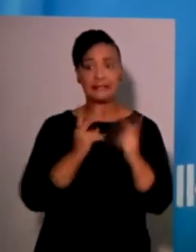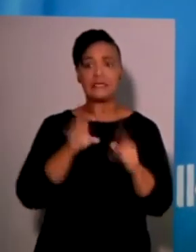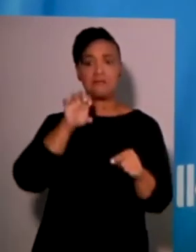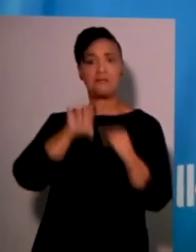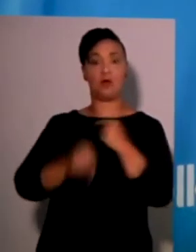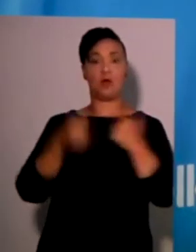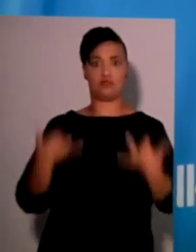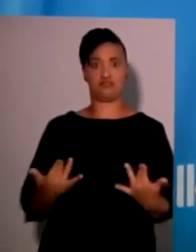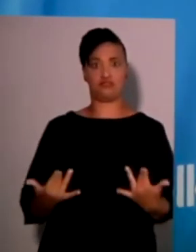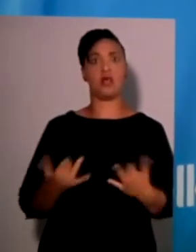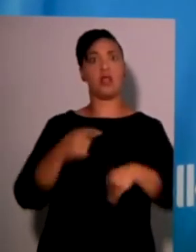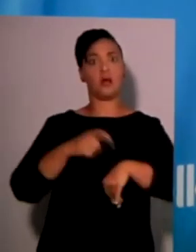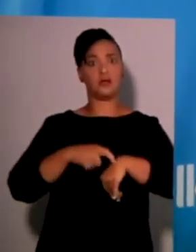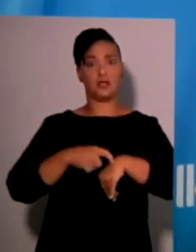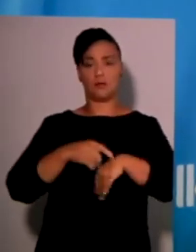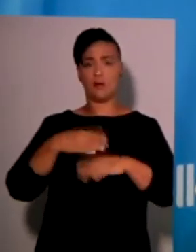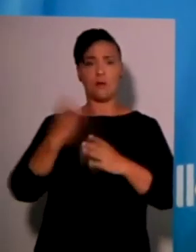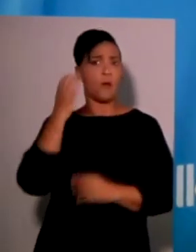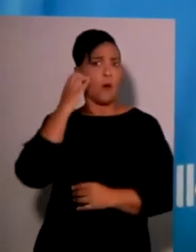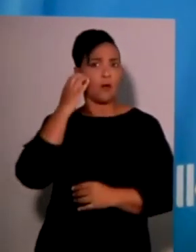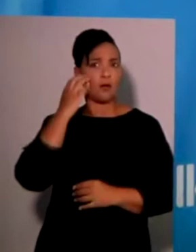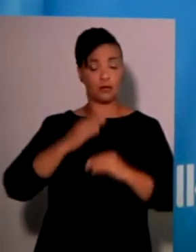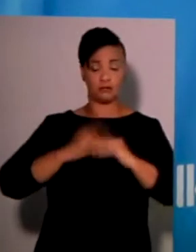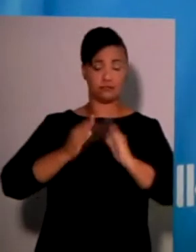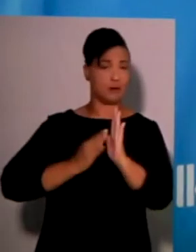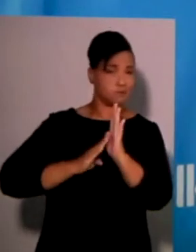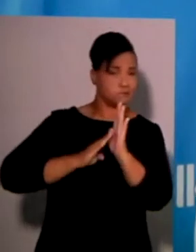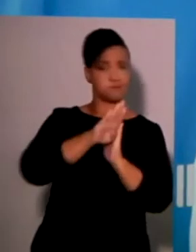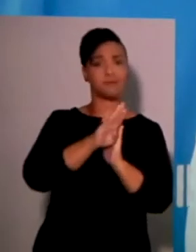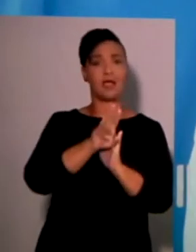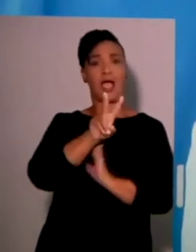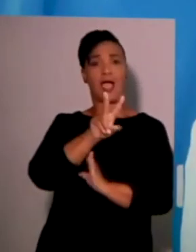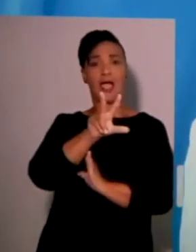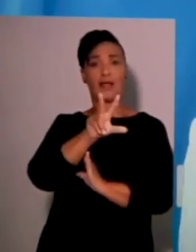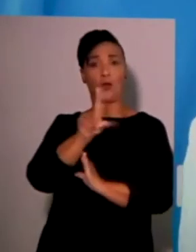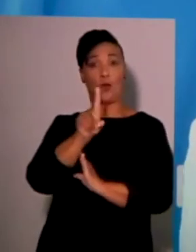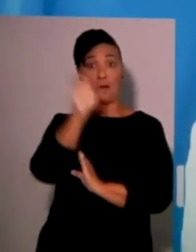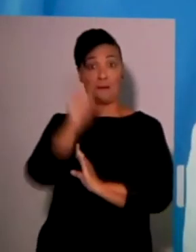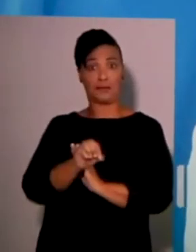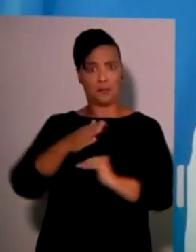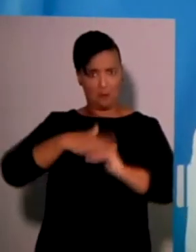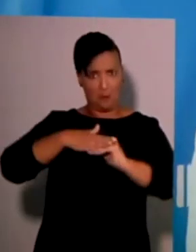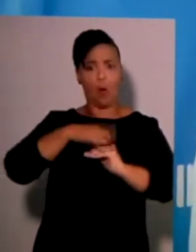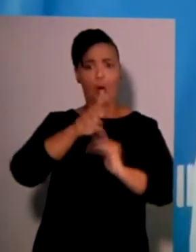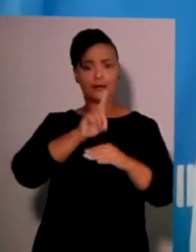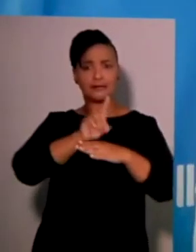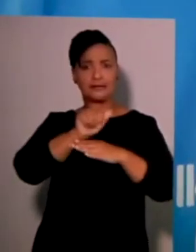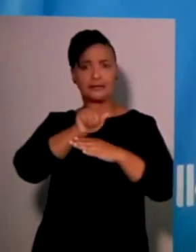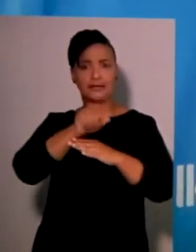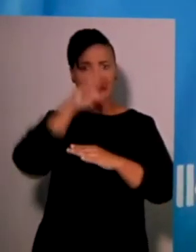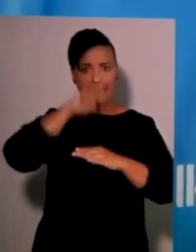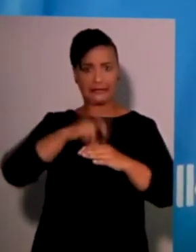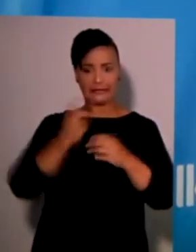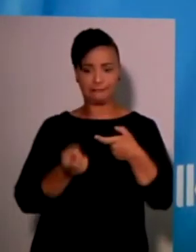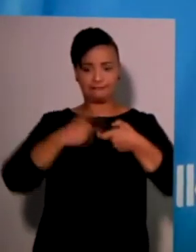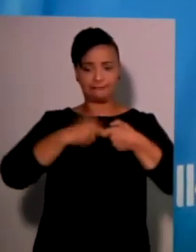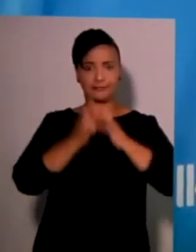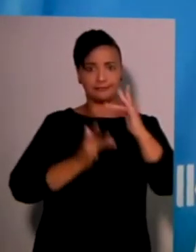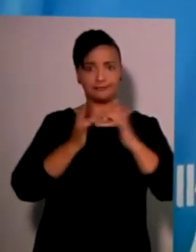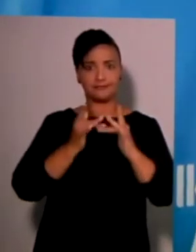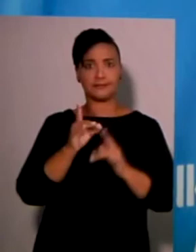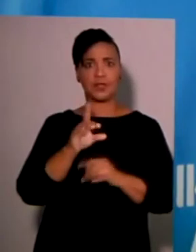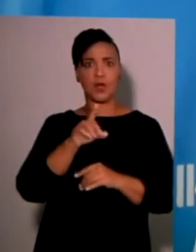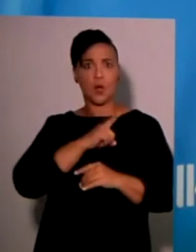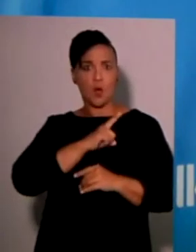grown in mobile by up to 81%, which is driven by a significant increase of